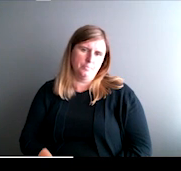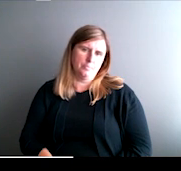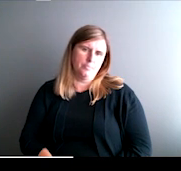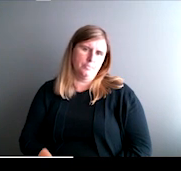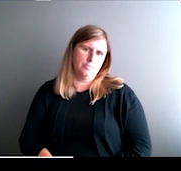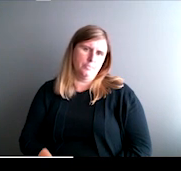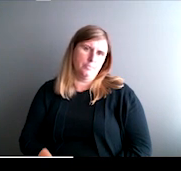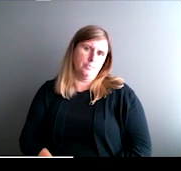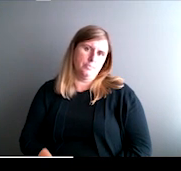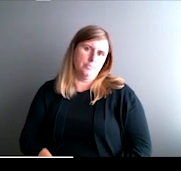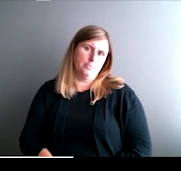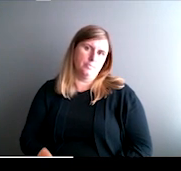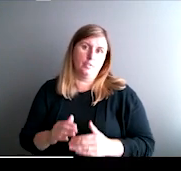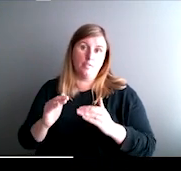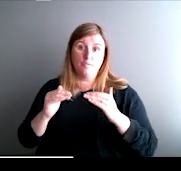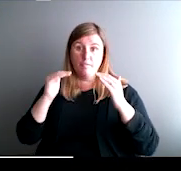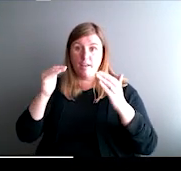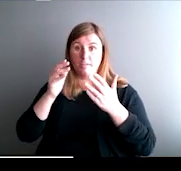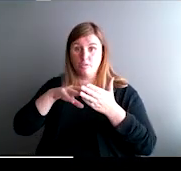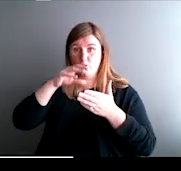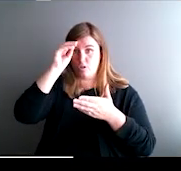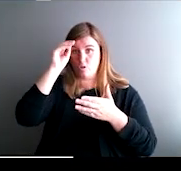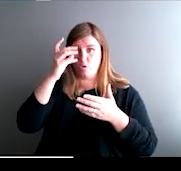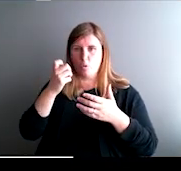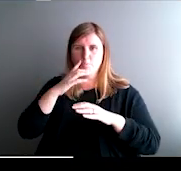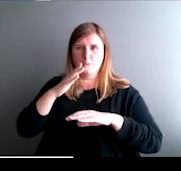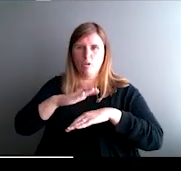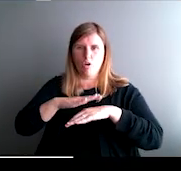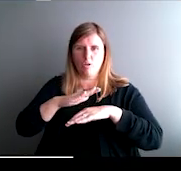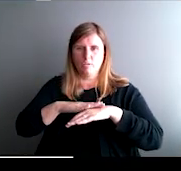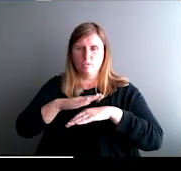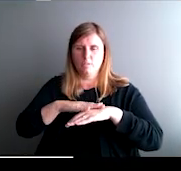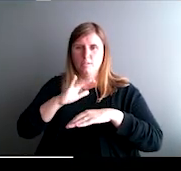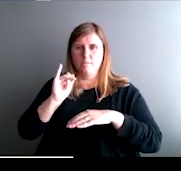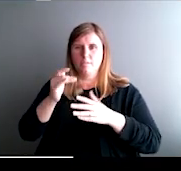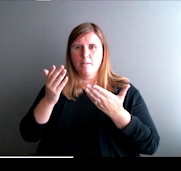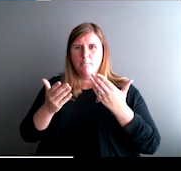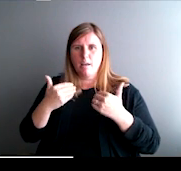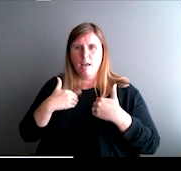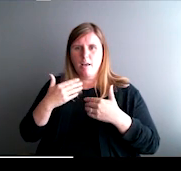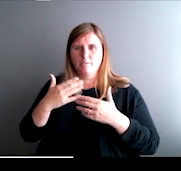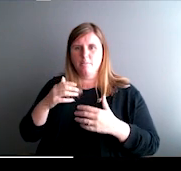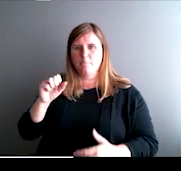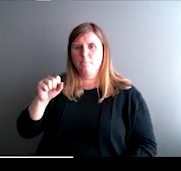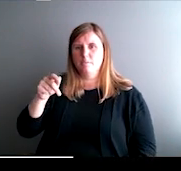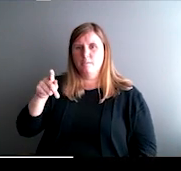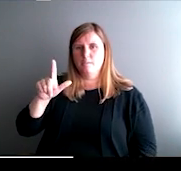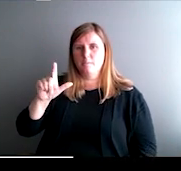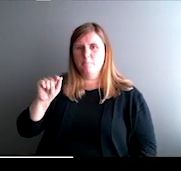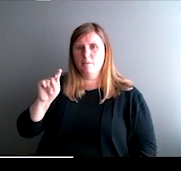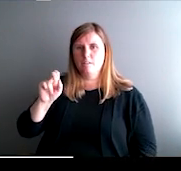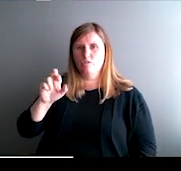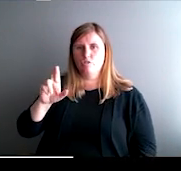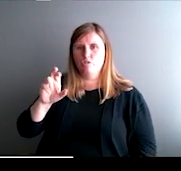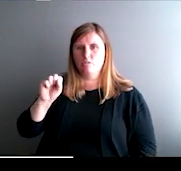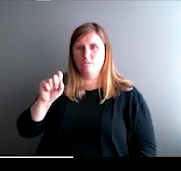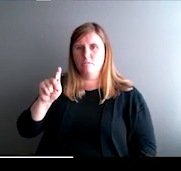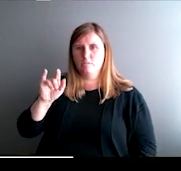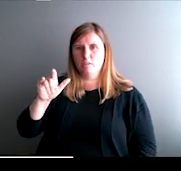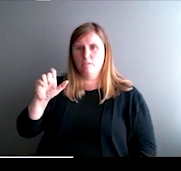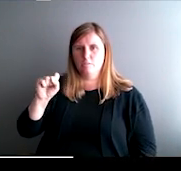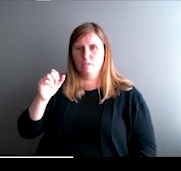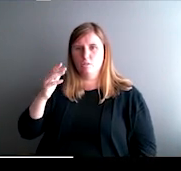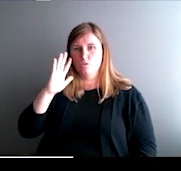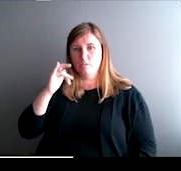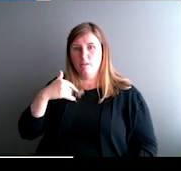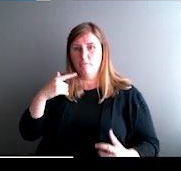For advanced learners, you do want to be cautious that they may have some splinter skills that it looks like they have complex